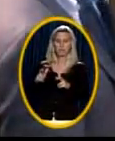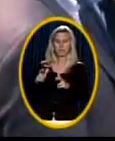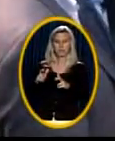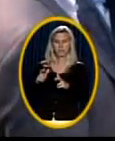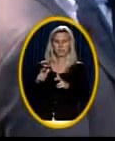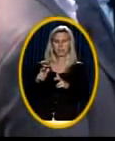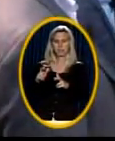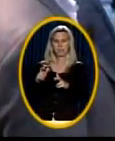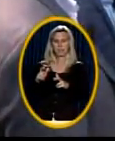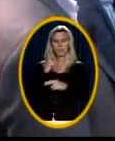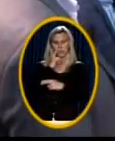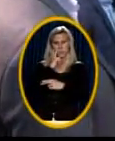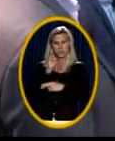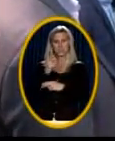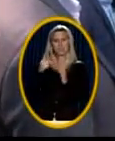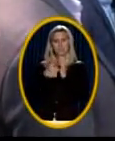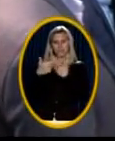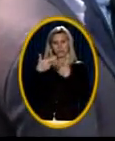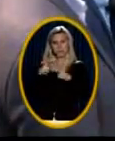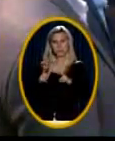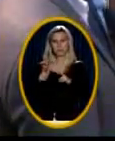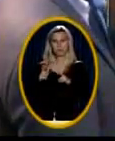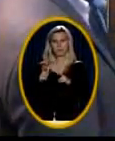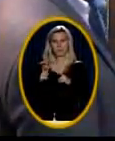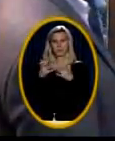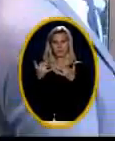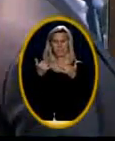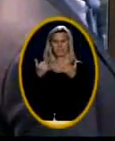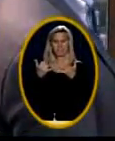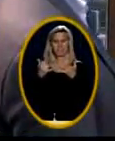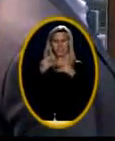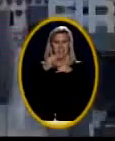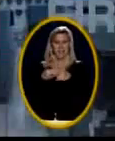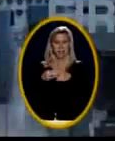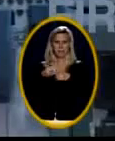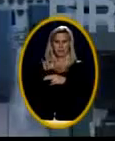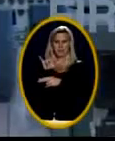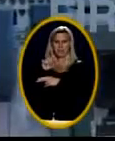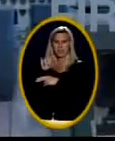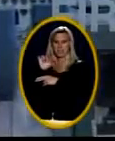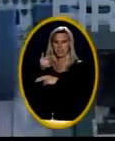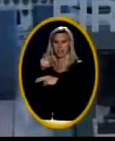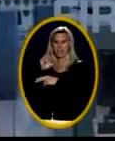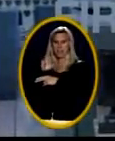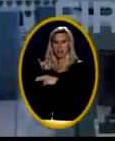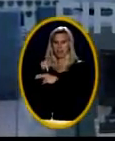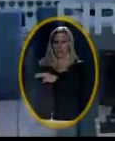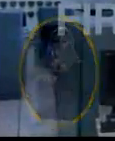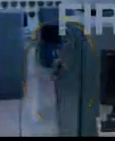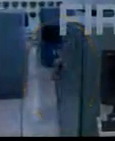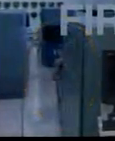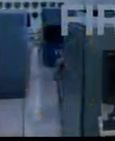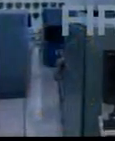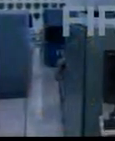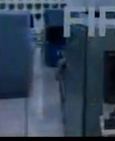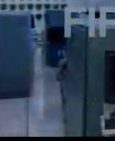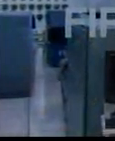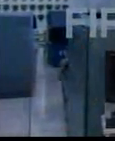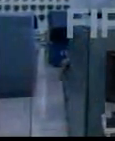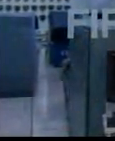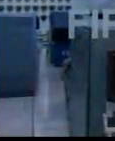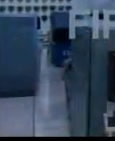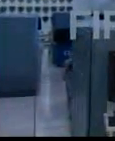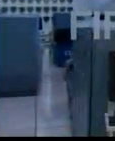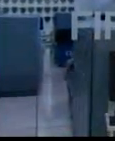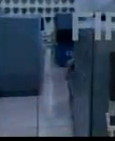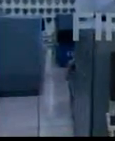going to drop this, and you'll see that this room is indeed named the Young Crippen Firing Room. So again, to Bob